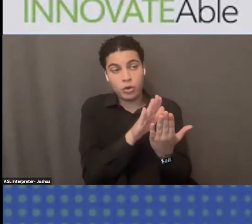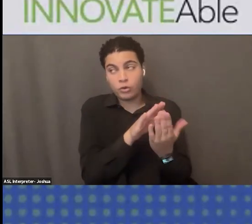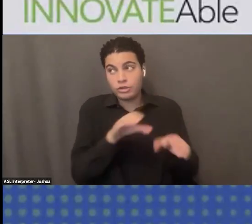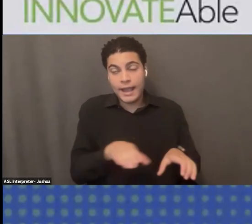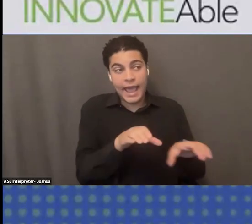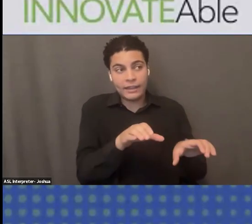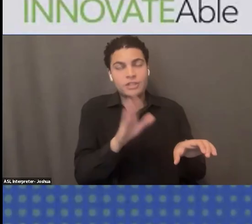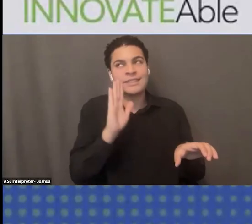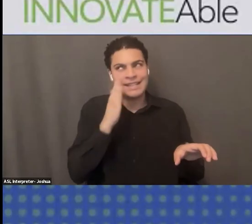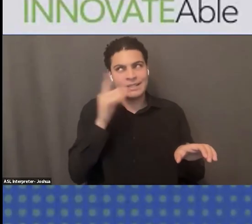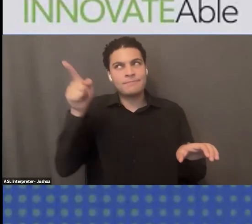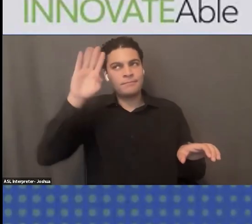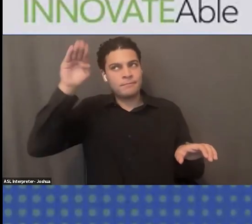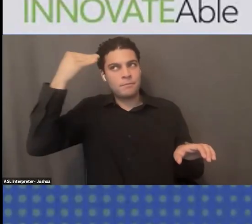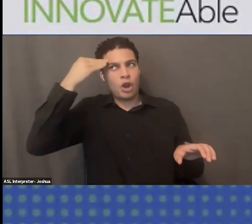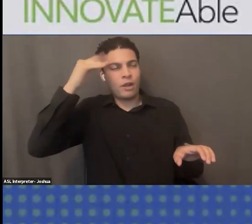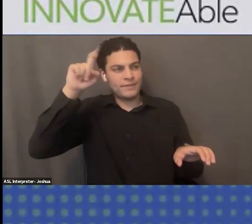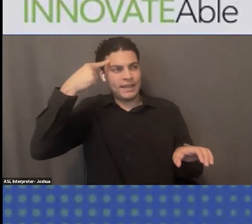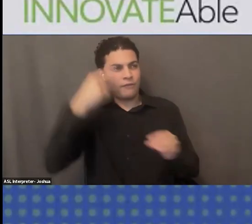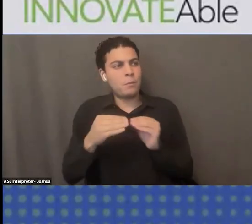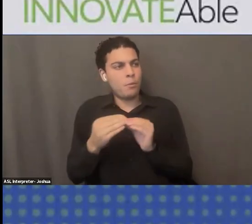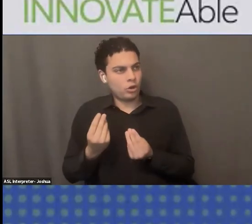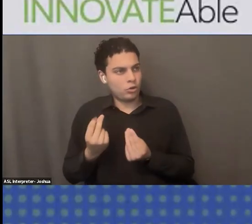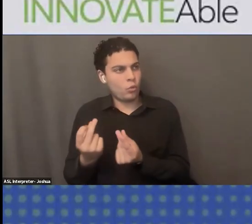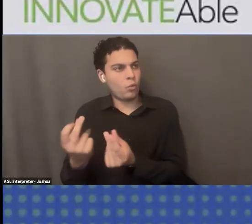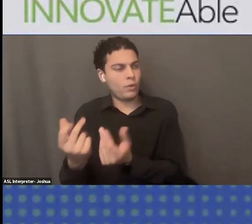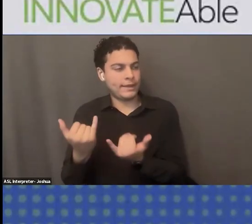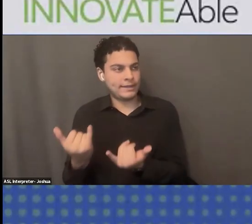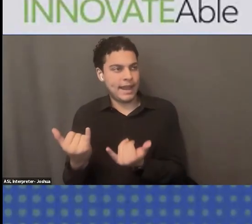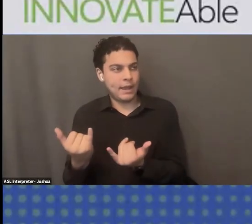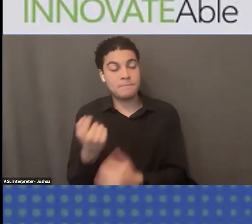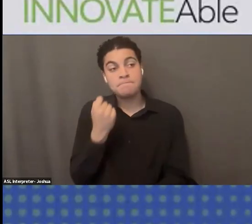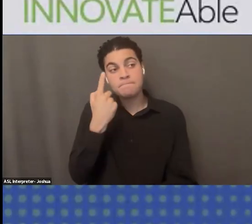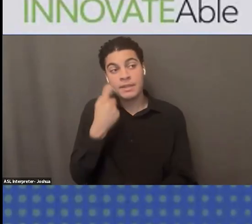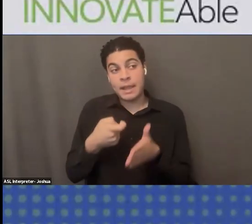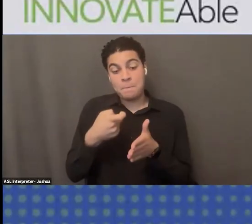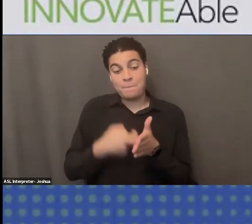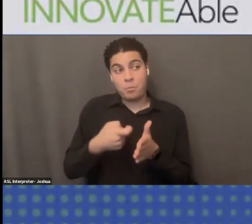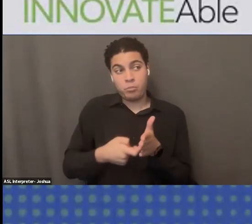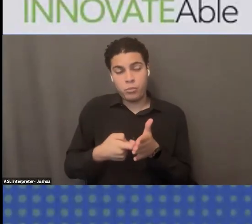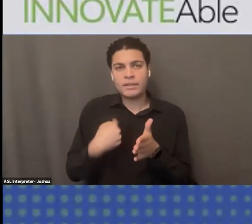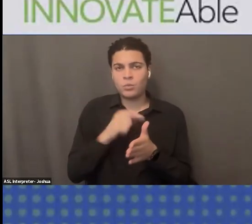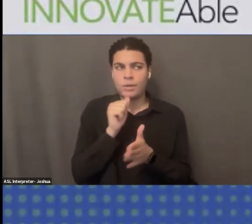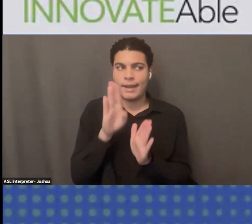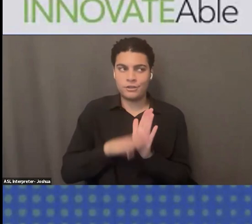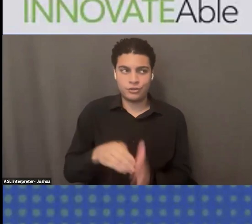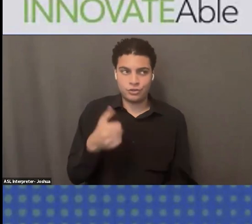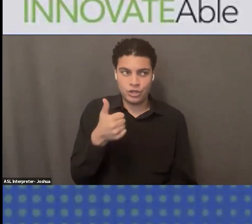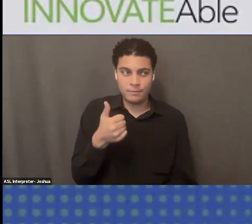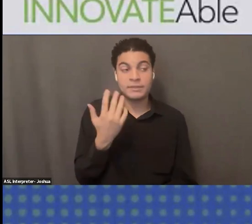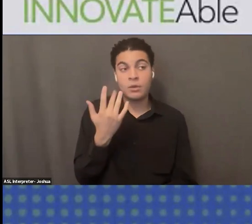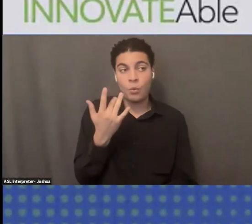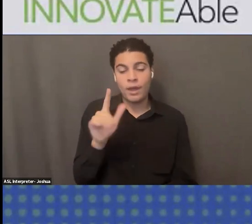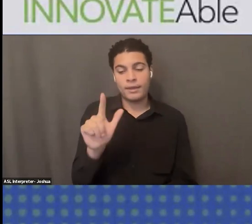more quickly. Price-wise, we are definitely not the cheapest on the market because we are an aluminum